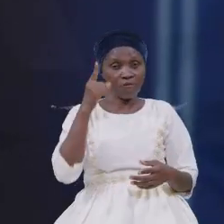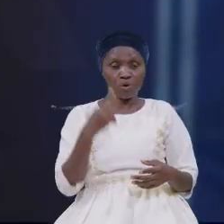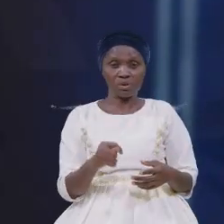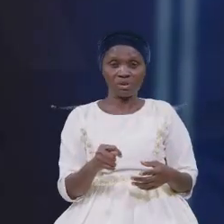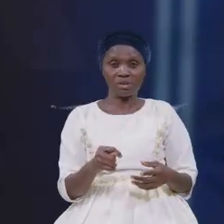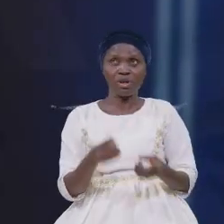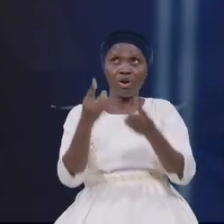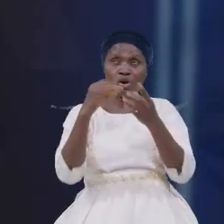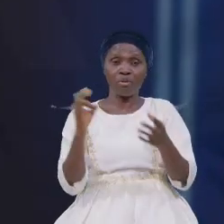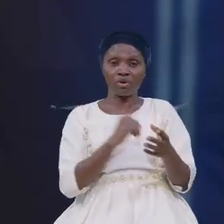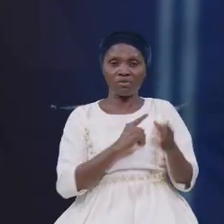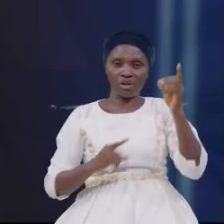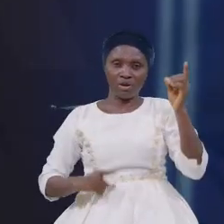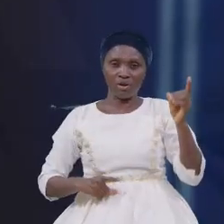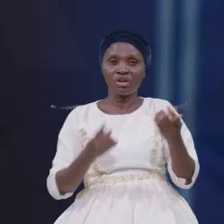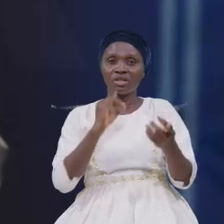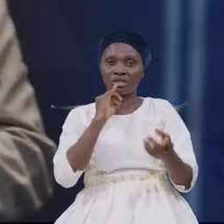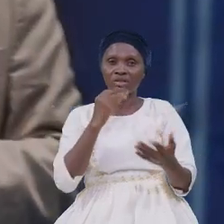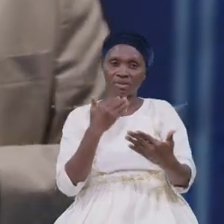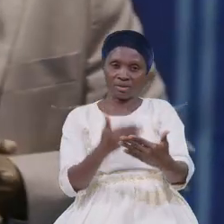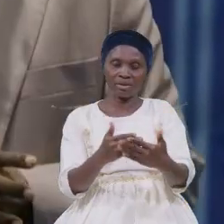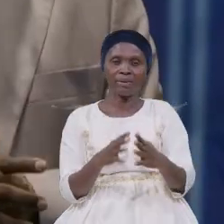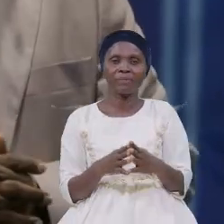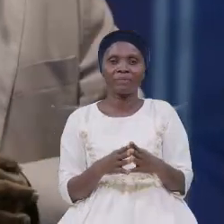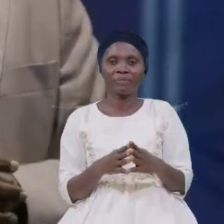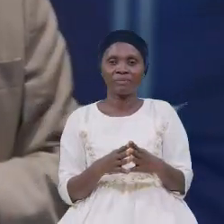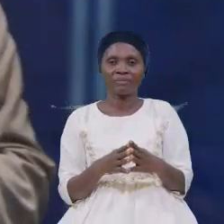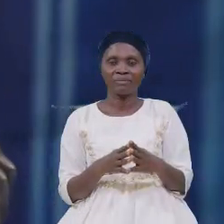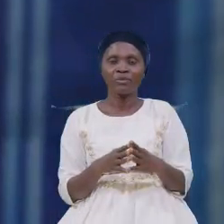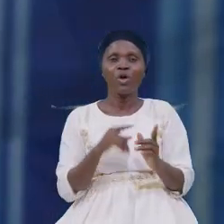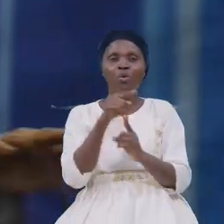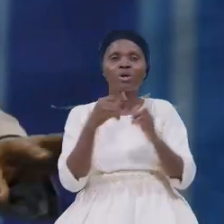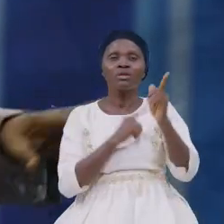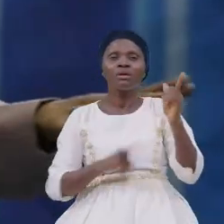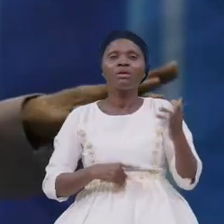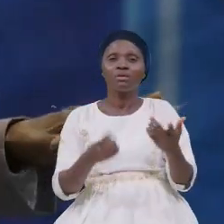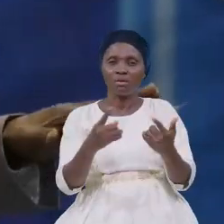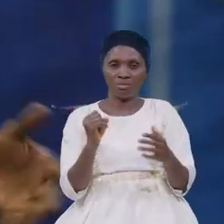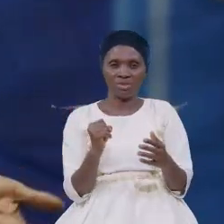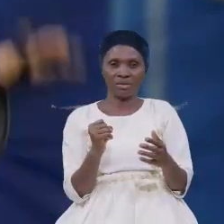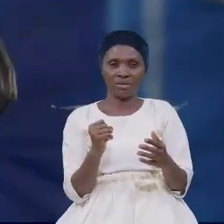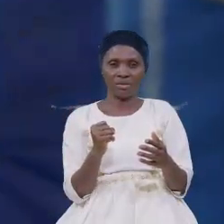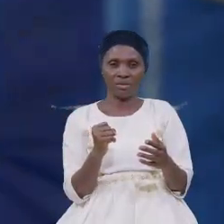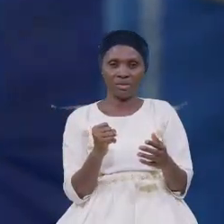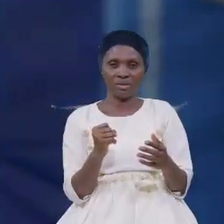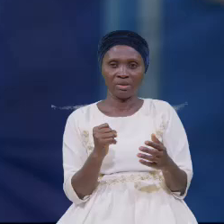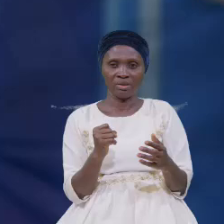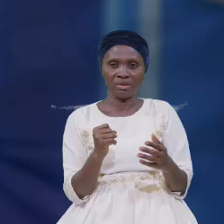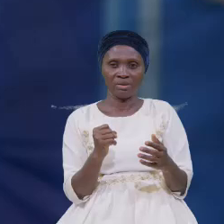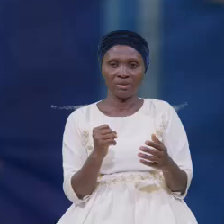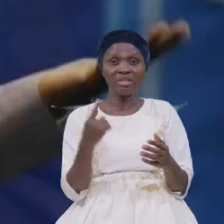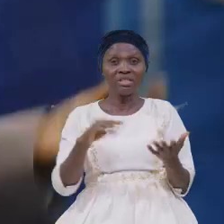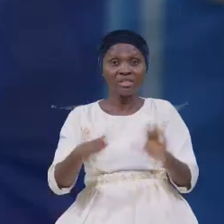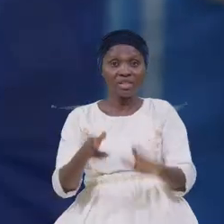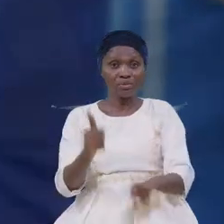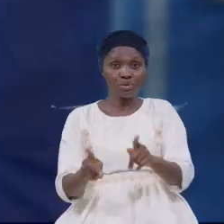Lord draweth near. Now, when the Lord comes, the dead in Christ will rise.